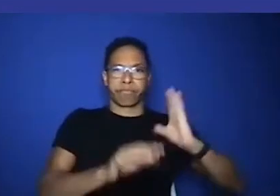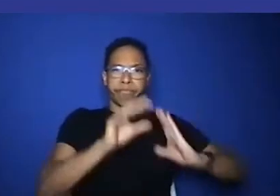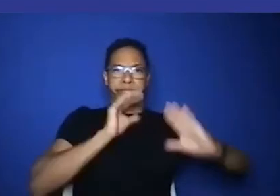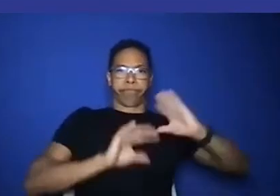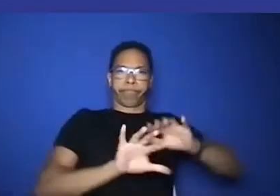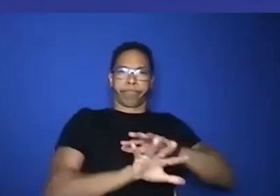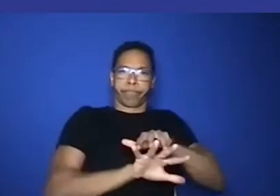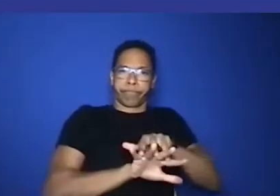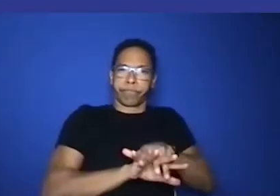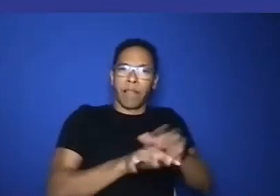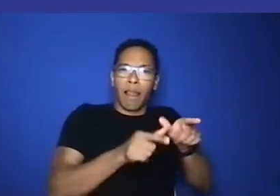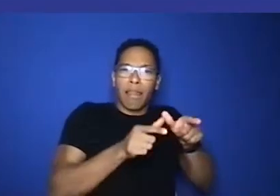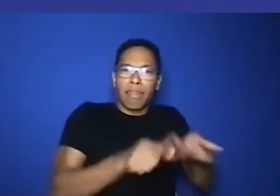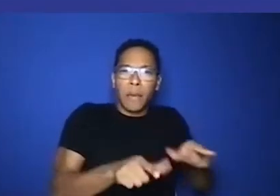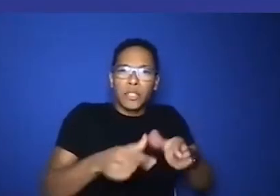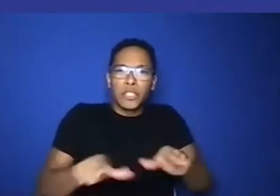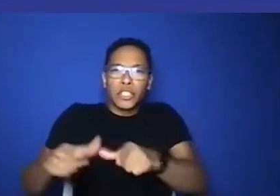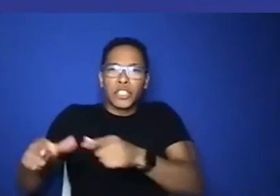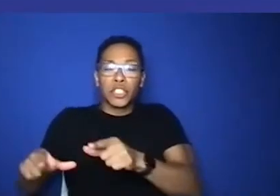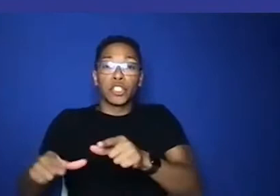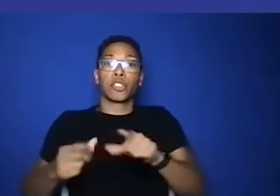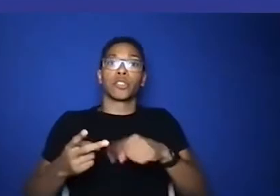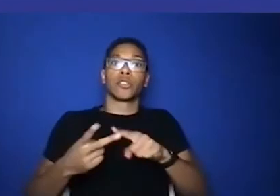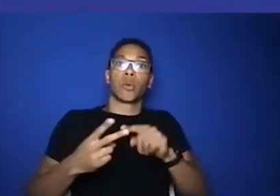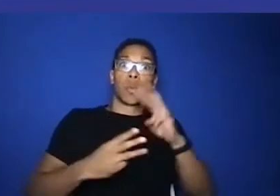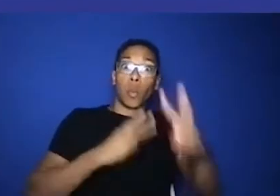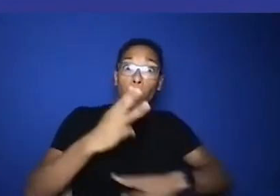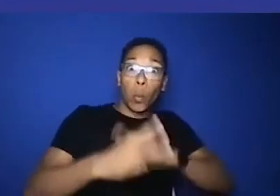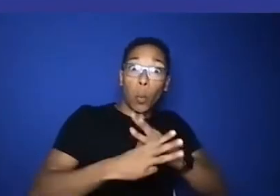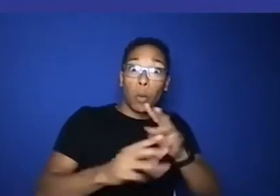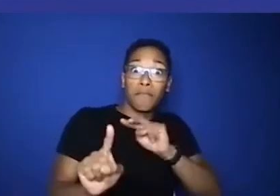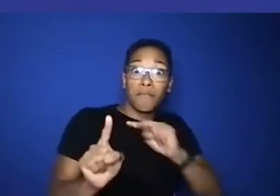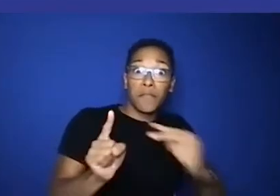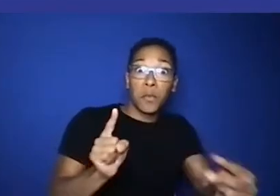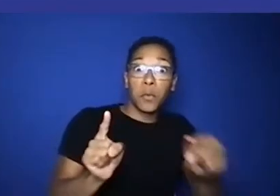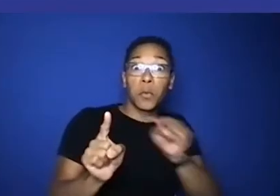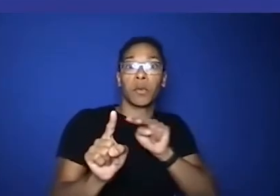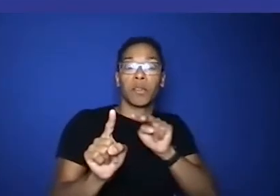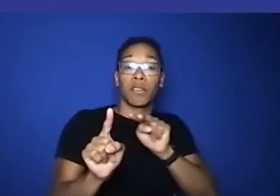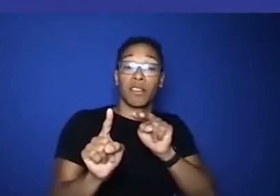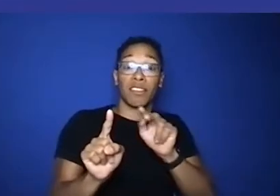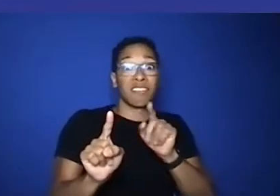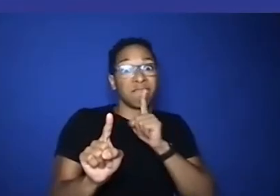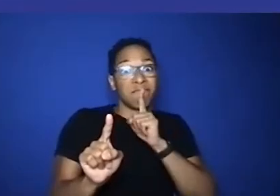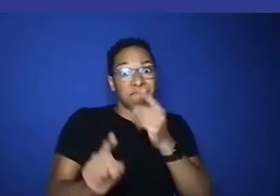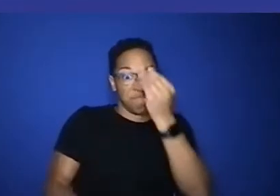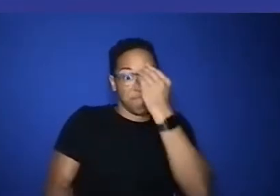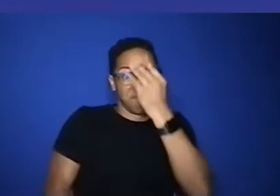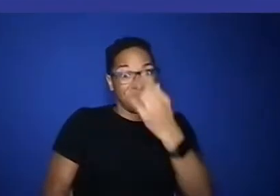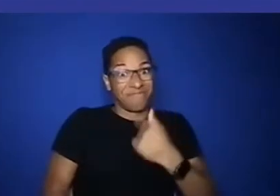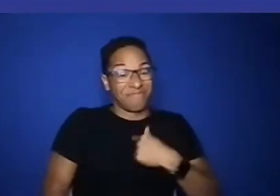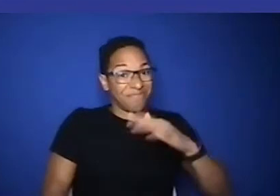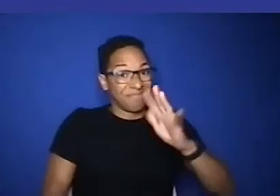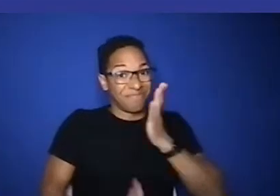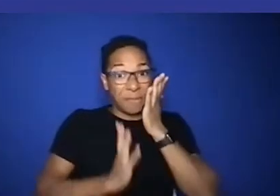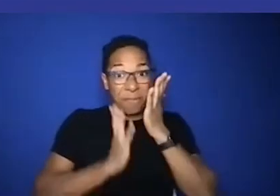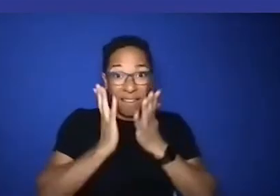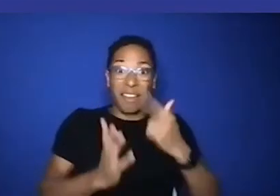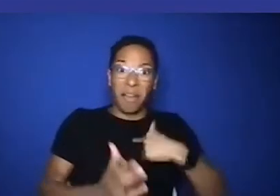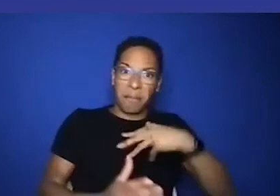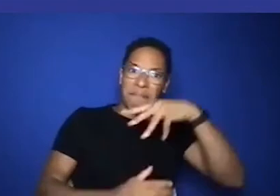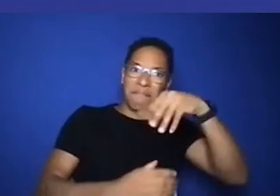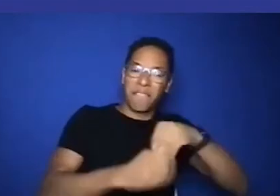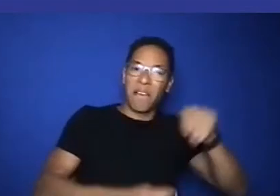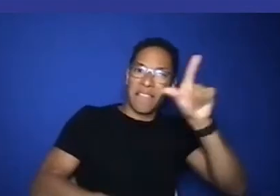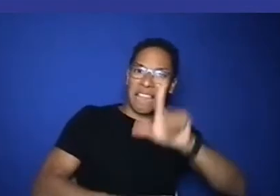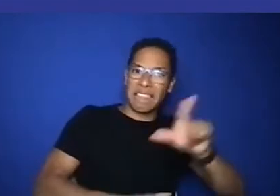And I'm embarrassed to say that even though I've been in the library field for a little over 10 years, I wasn't aware that this